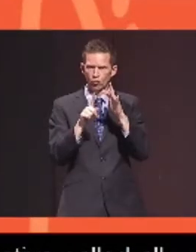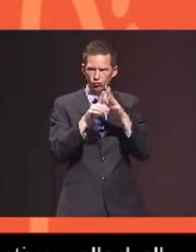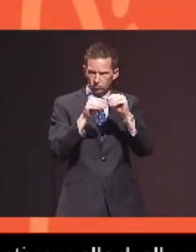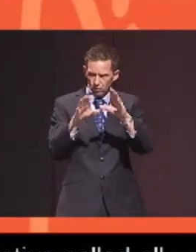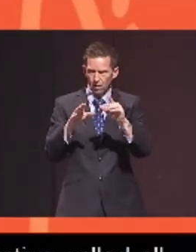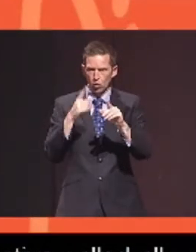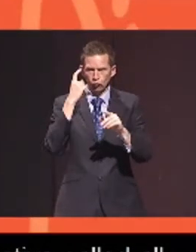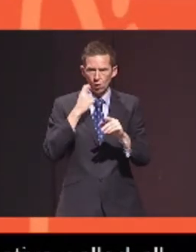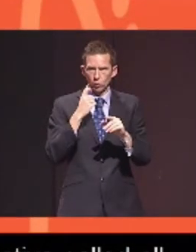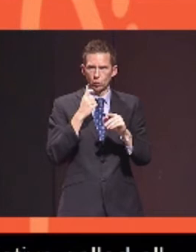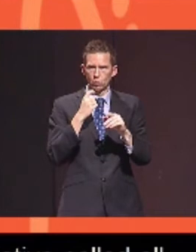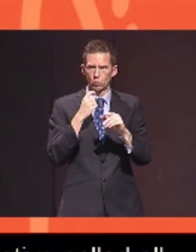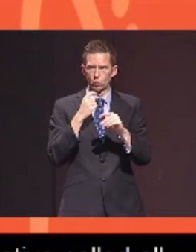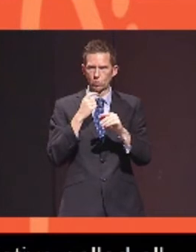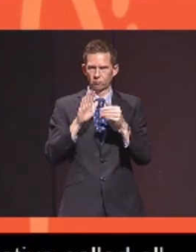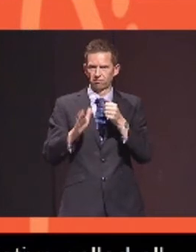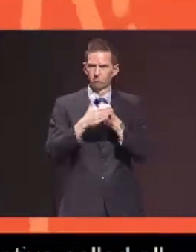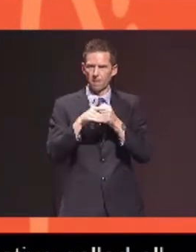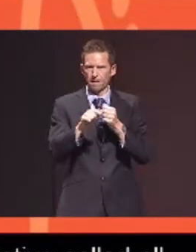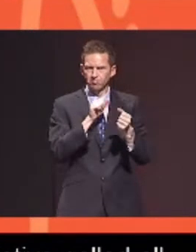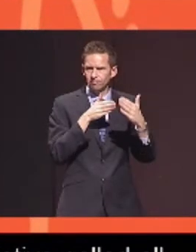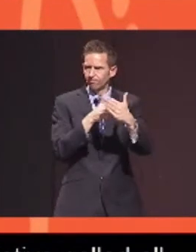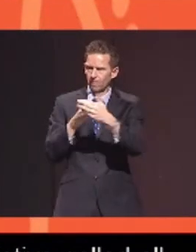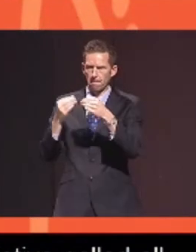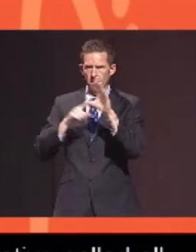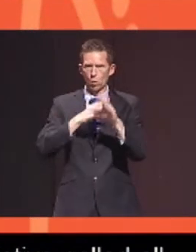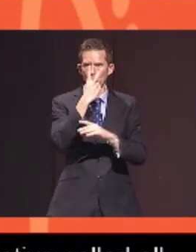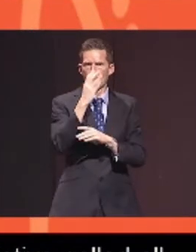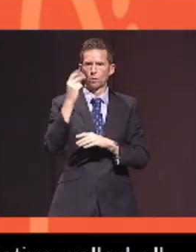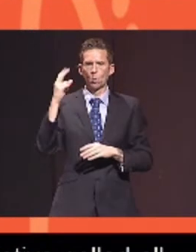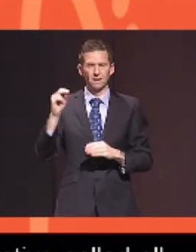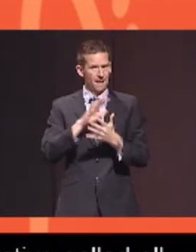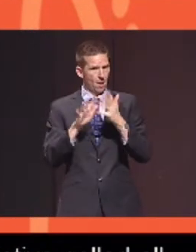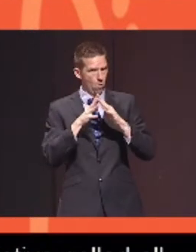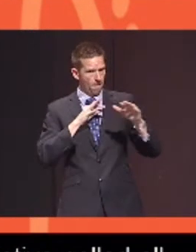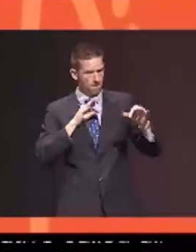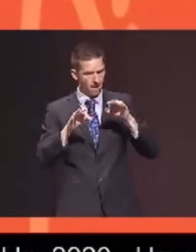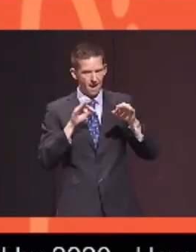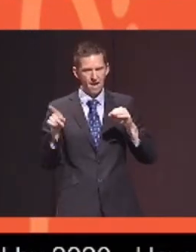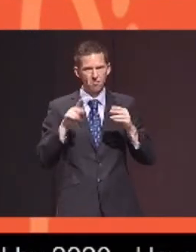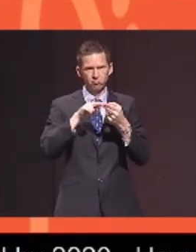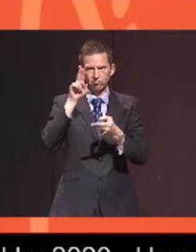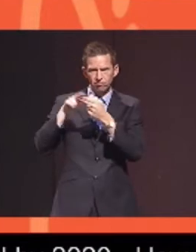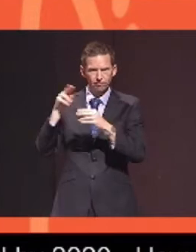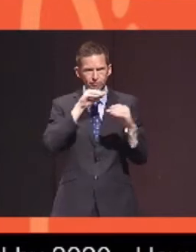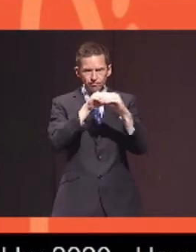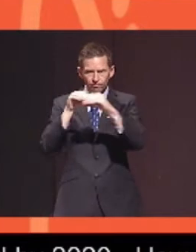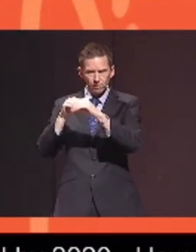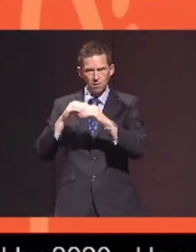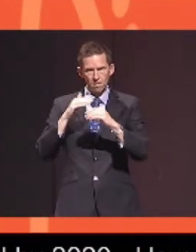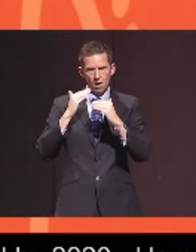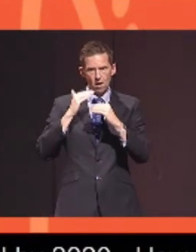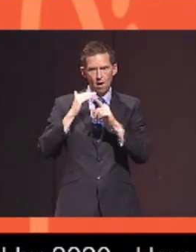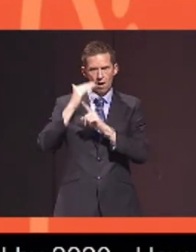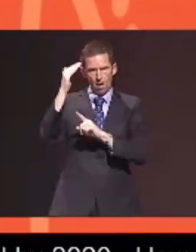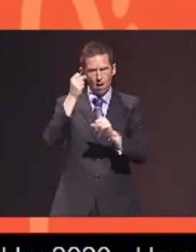treatment gap for adolescents by 2020. How? They plan to do this. Increase investments in high-impact